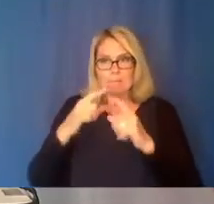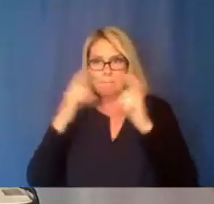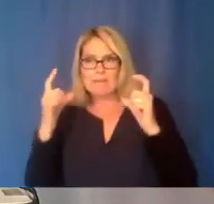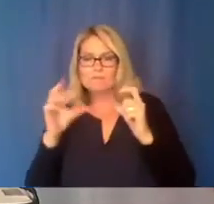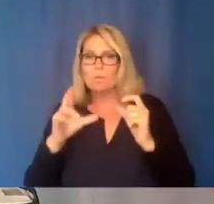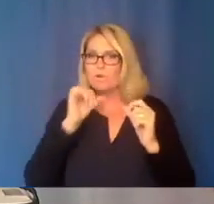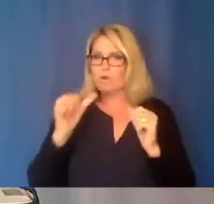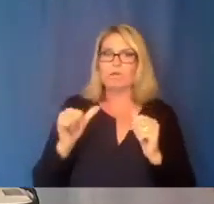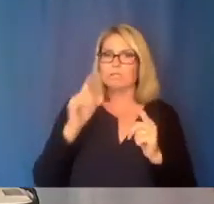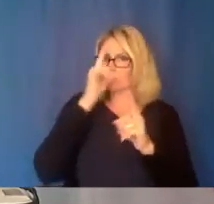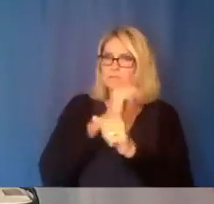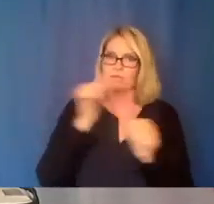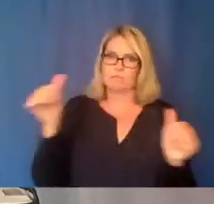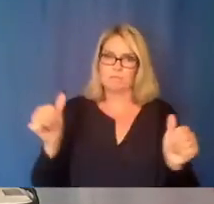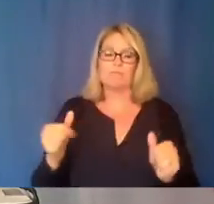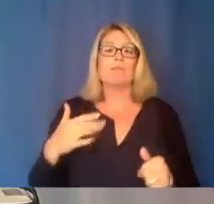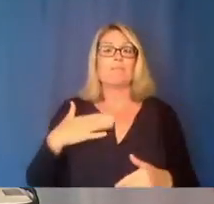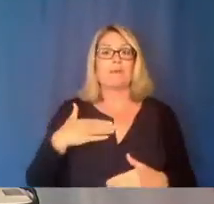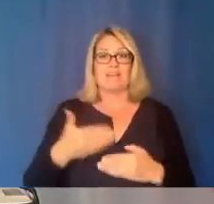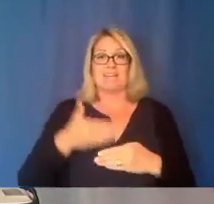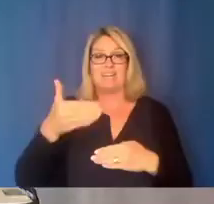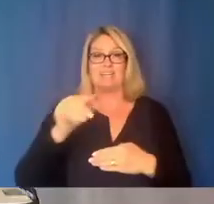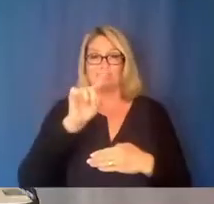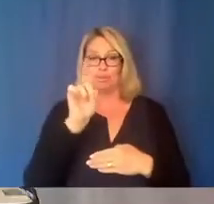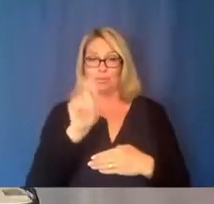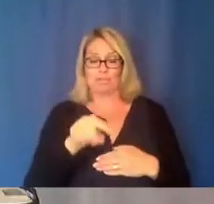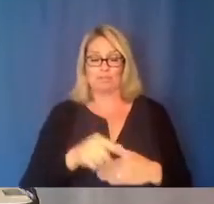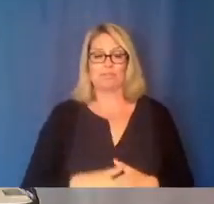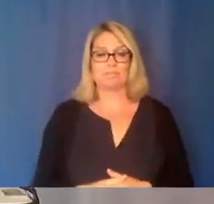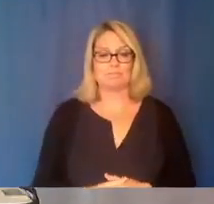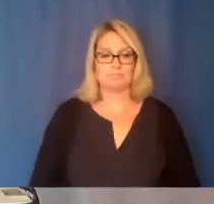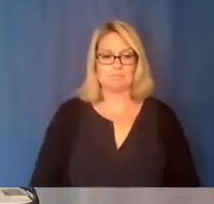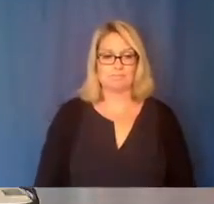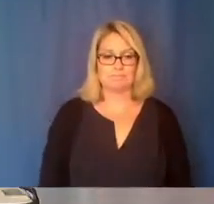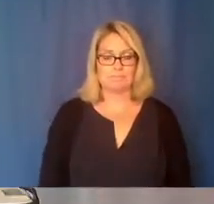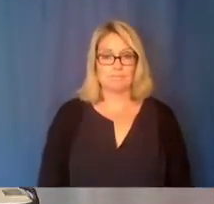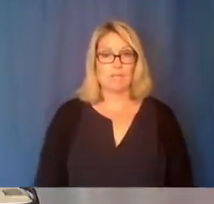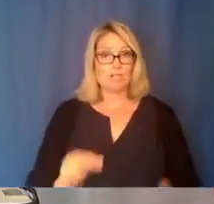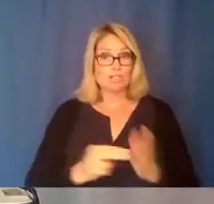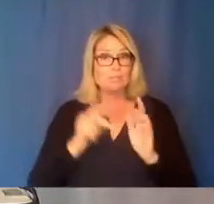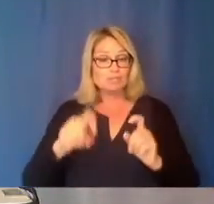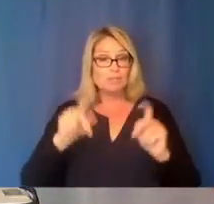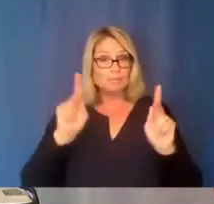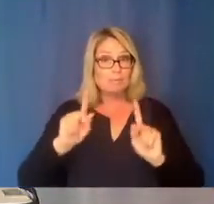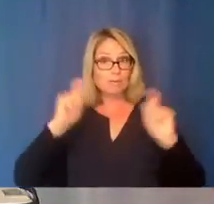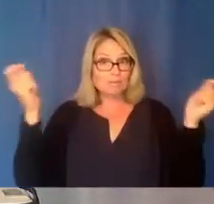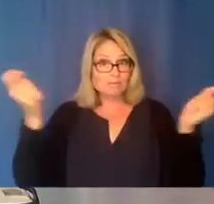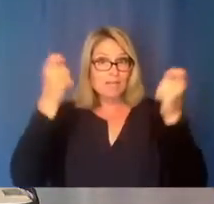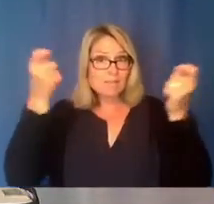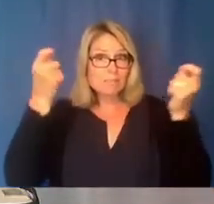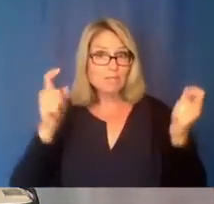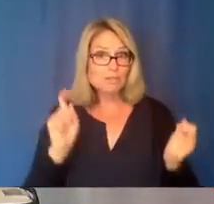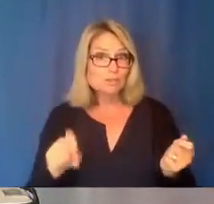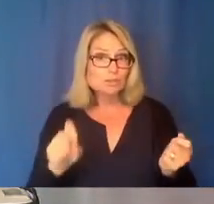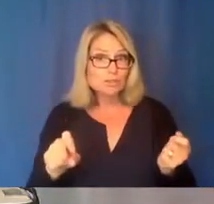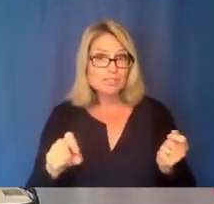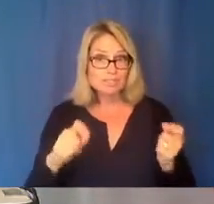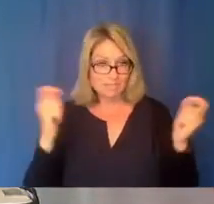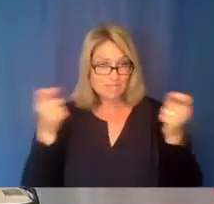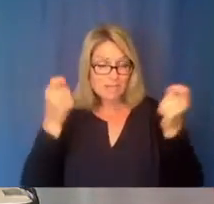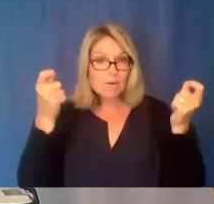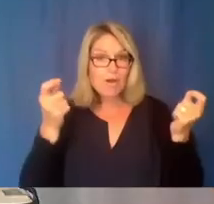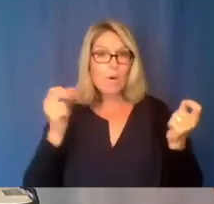That kind of feeds into my next question. Is this an occasion for celebration for Islanders, or is this an occasion for